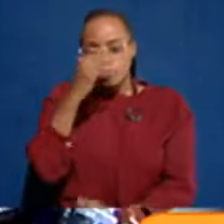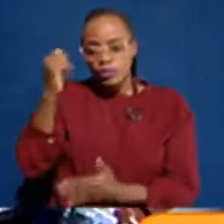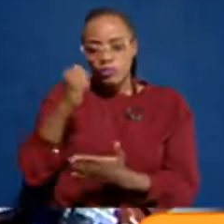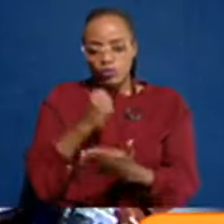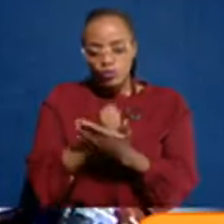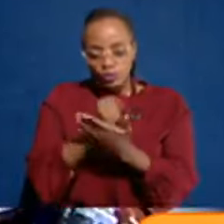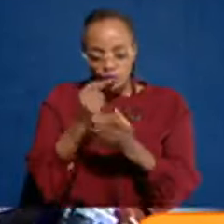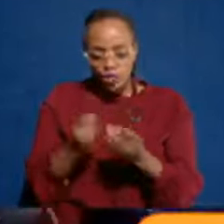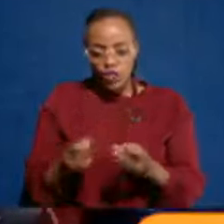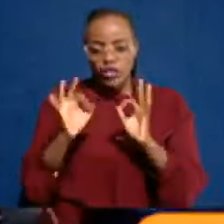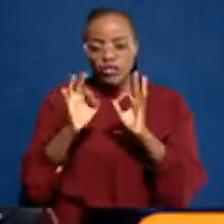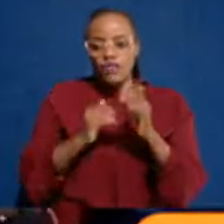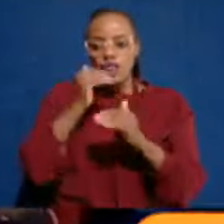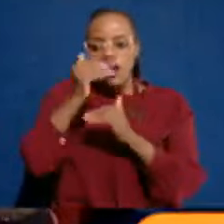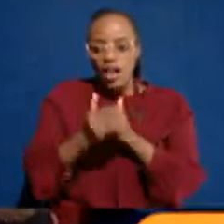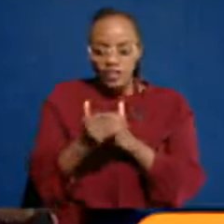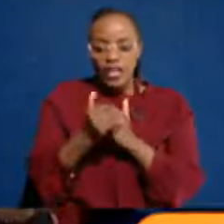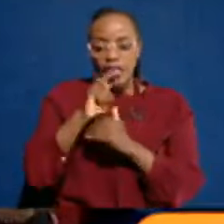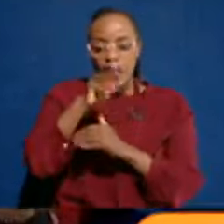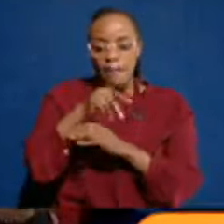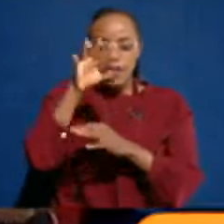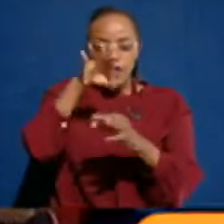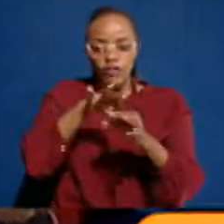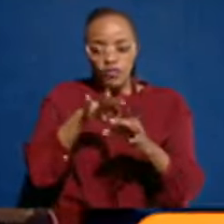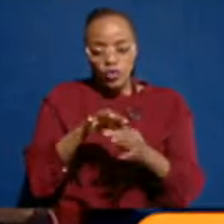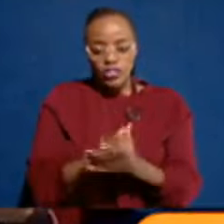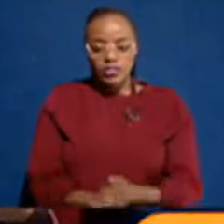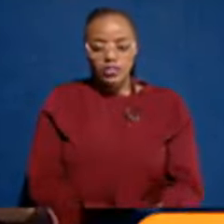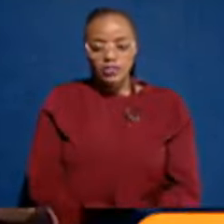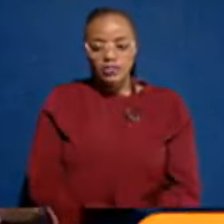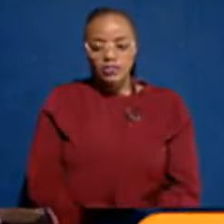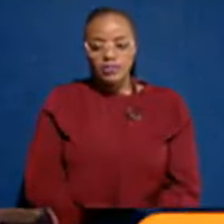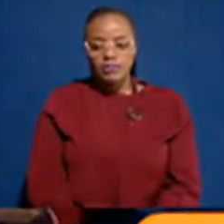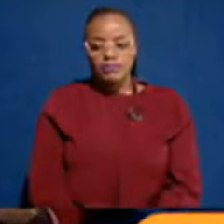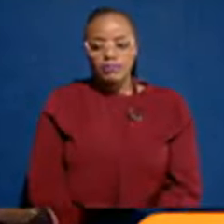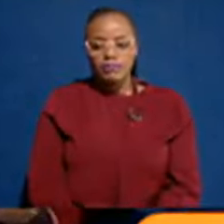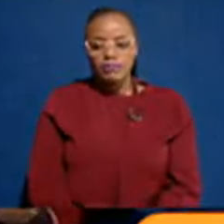rasmi baada ya kura za wabunge. Emmanuel Toru, Ninga Citizen, Nairobi.